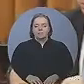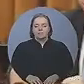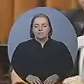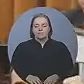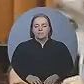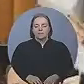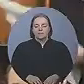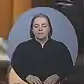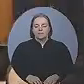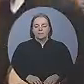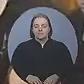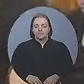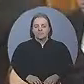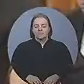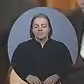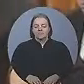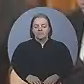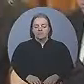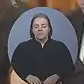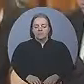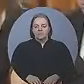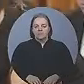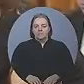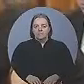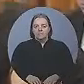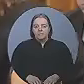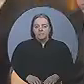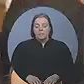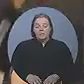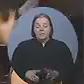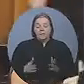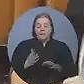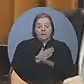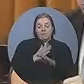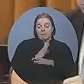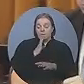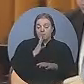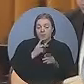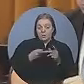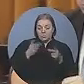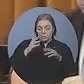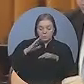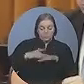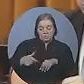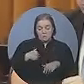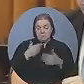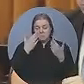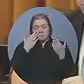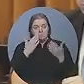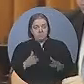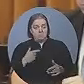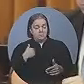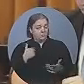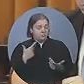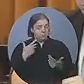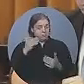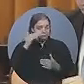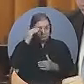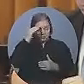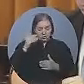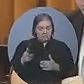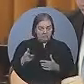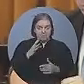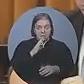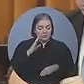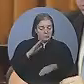far, Mr. Speaker, I don't know what the Honourable Member is talking about. They did not break any of their preconditions or any of their undertakings, so the